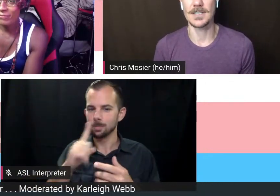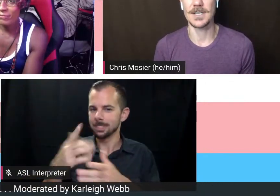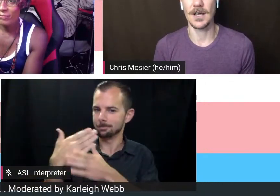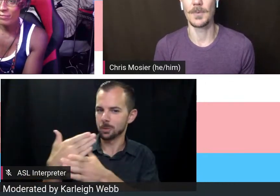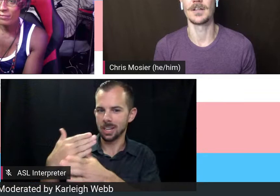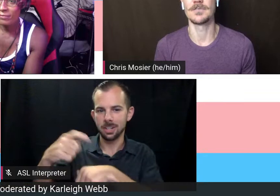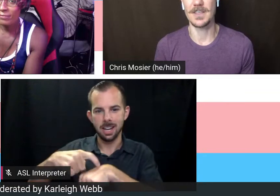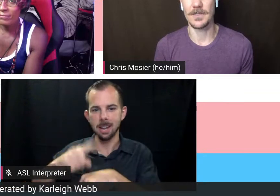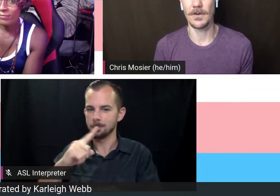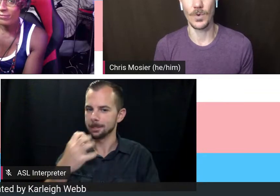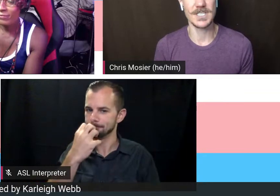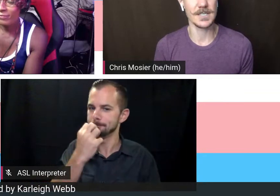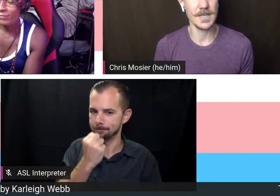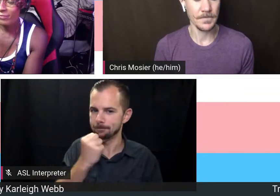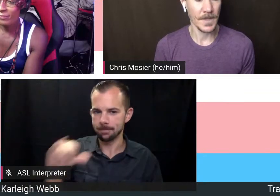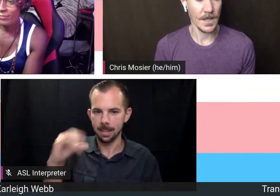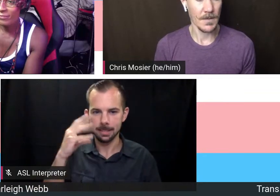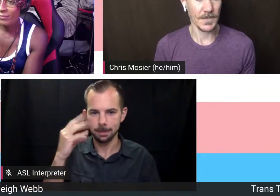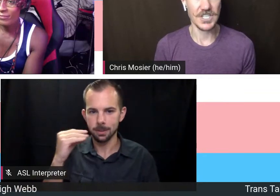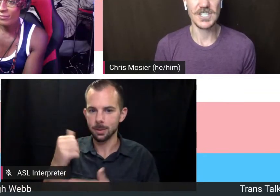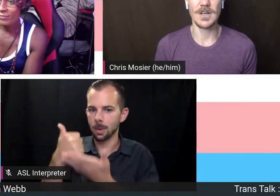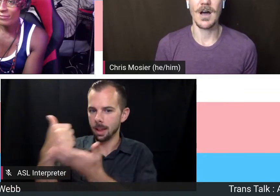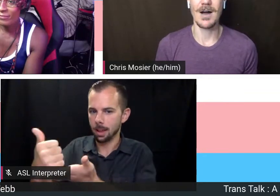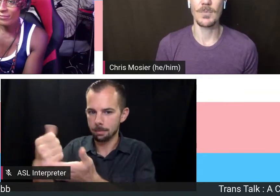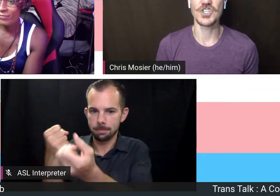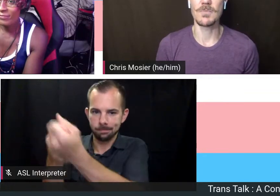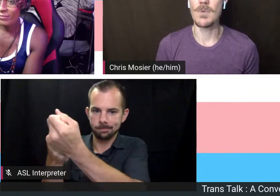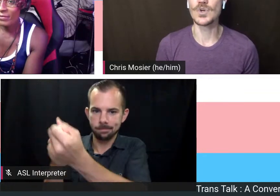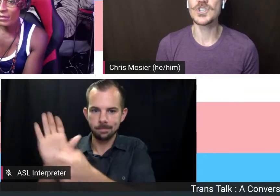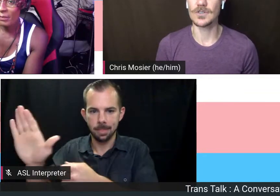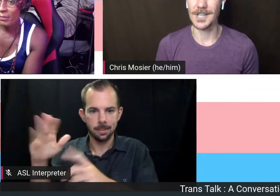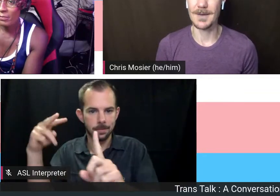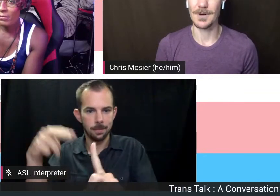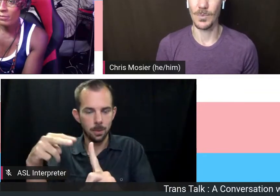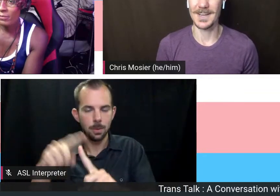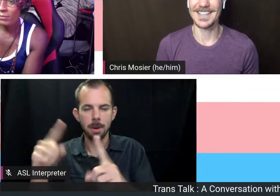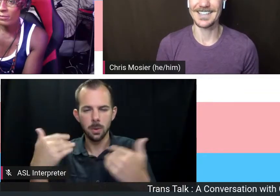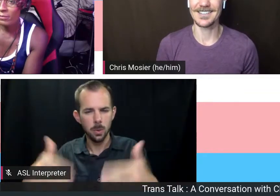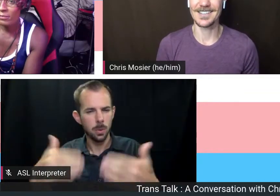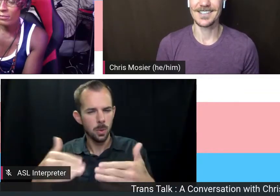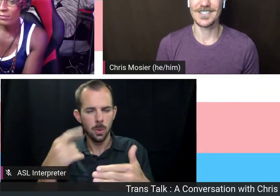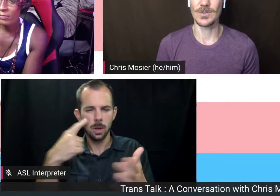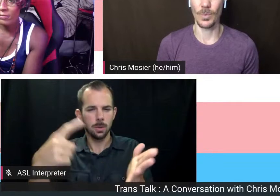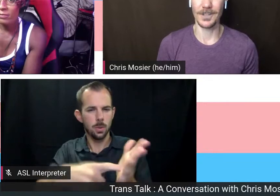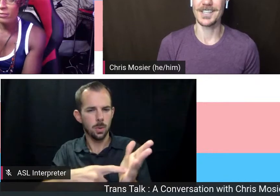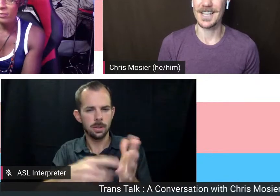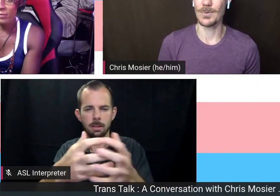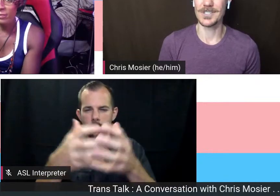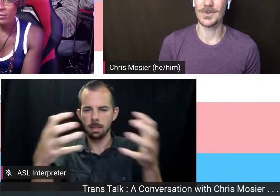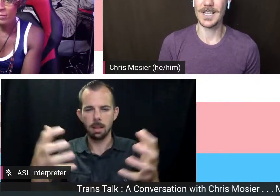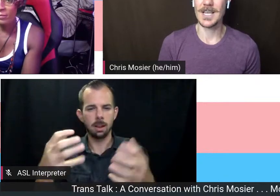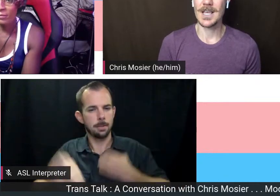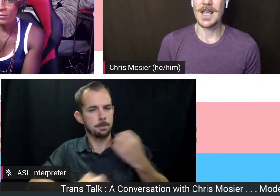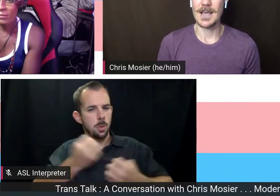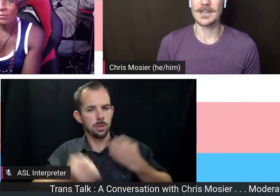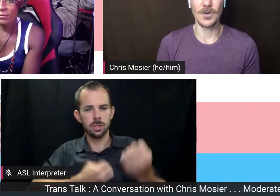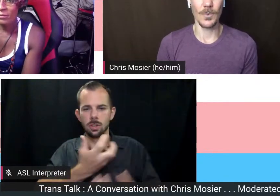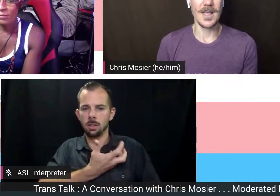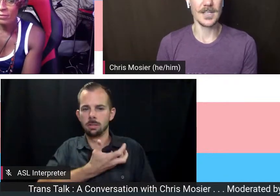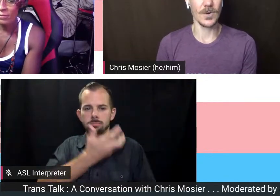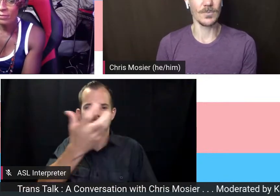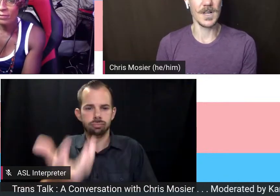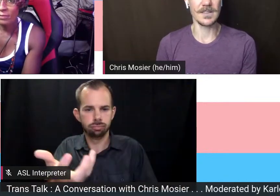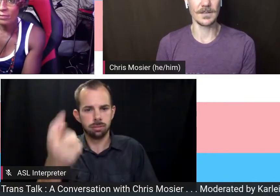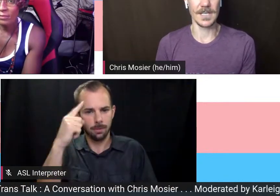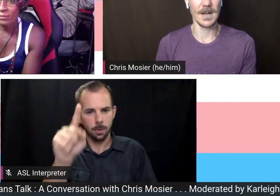them and to help elevate their voices. But I just saw how much emotional labor went into the work that they were doing. And